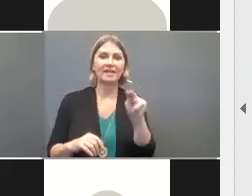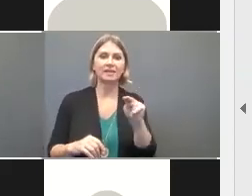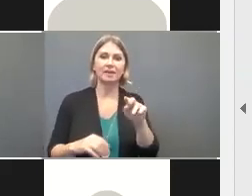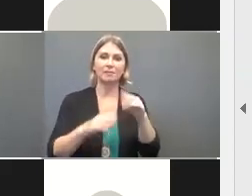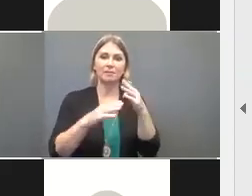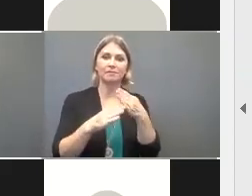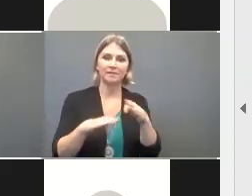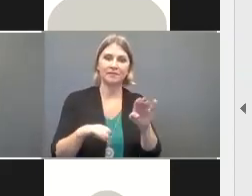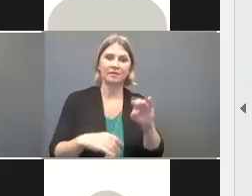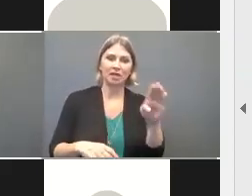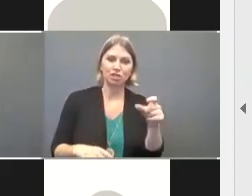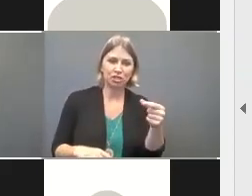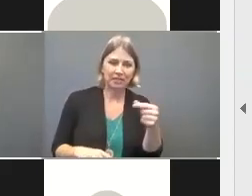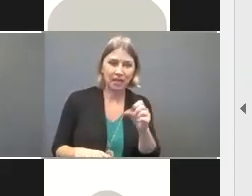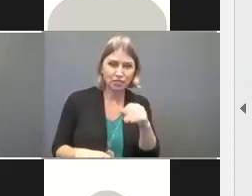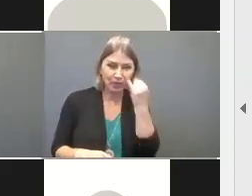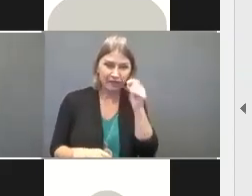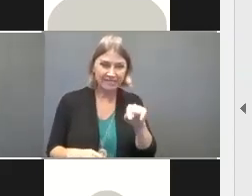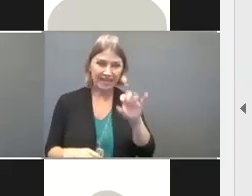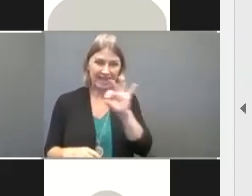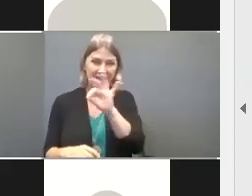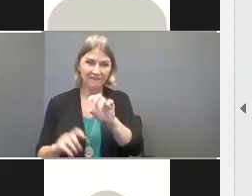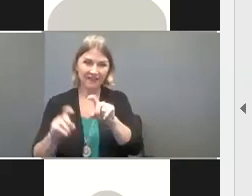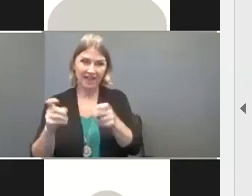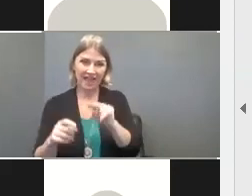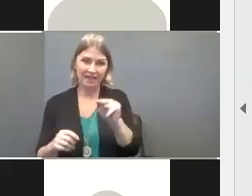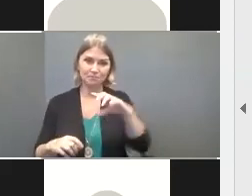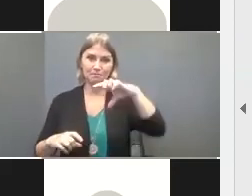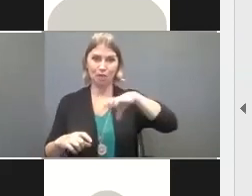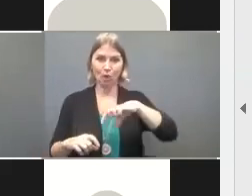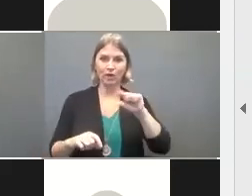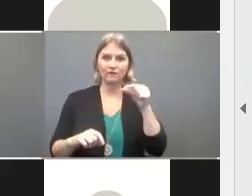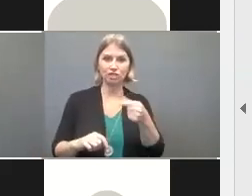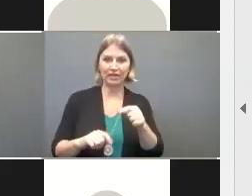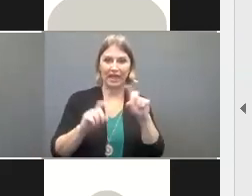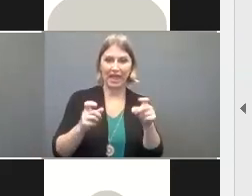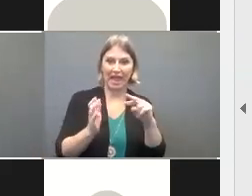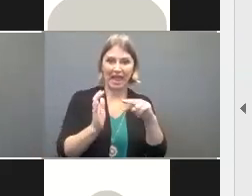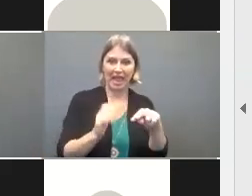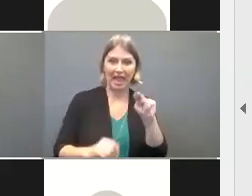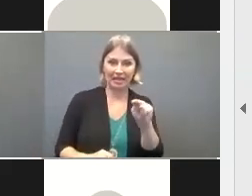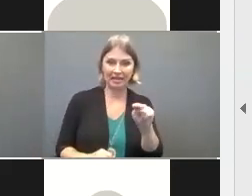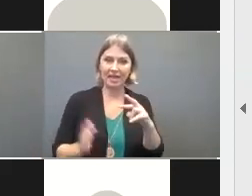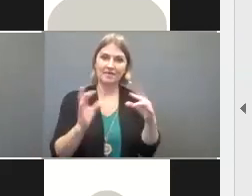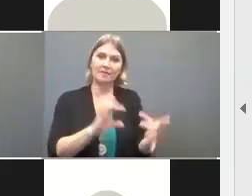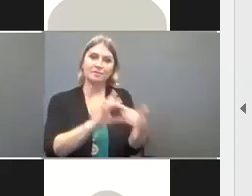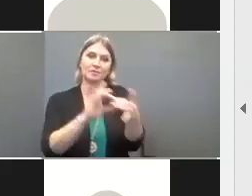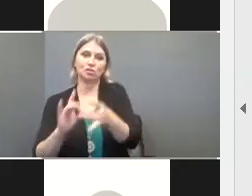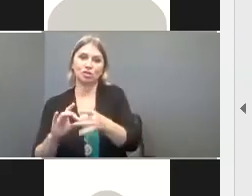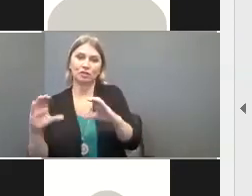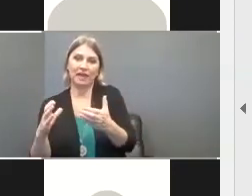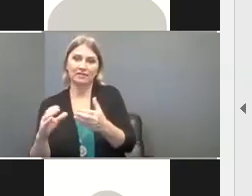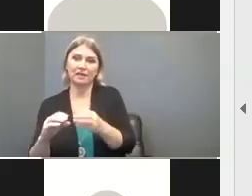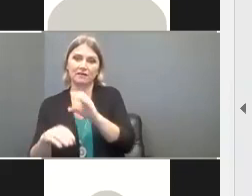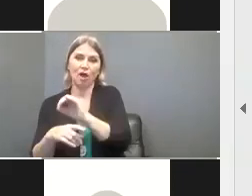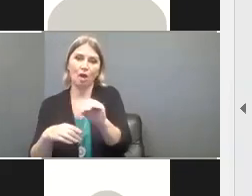essentially we say that when we say fn equals to big omega of gn, we basically mean that f of n belong to the class of equations